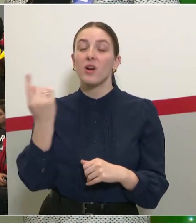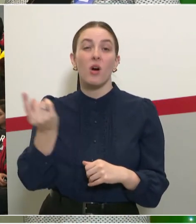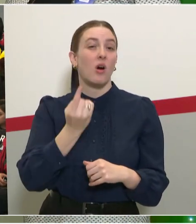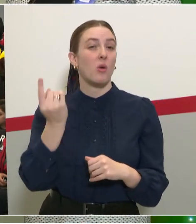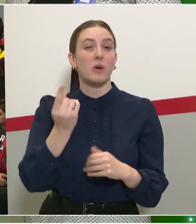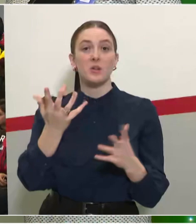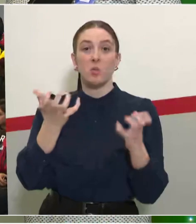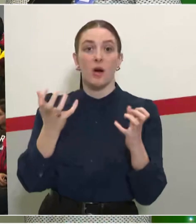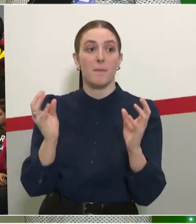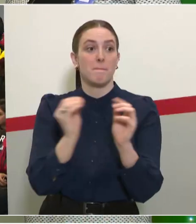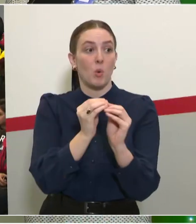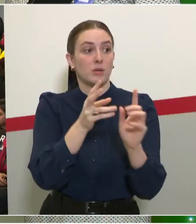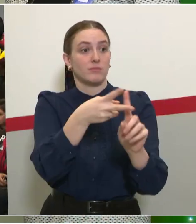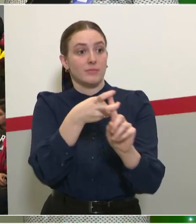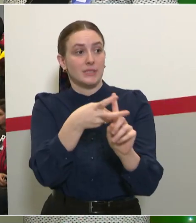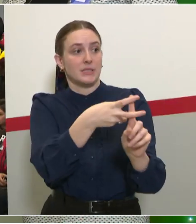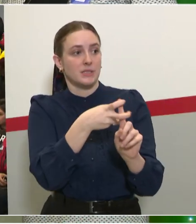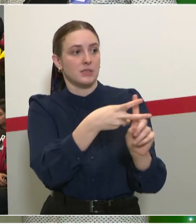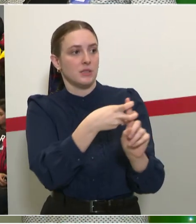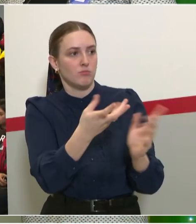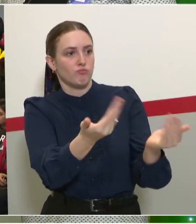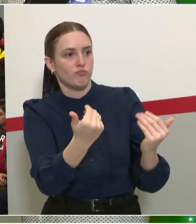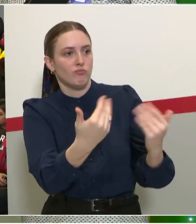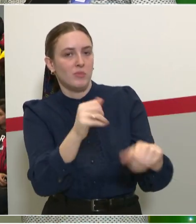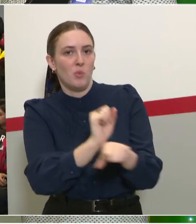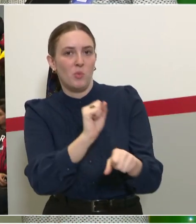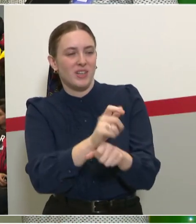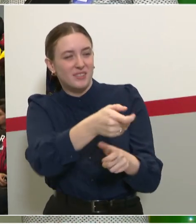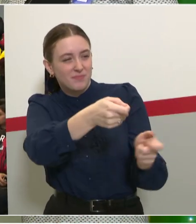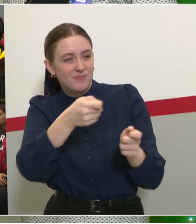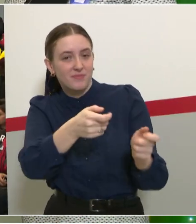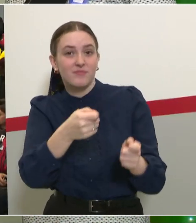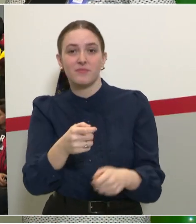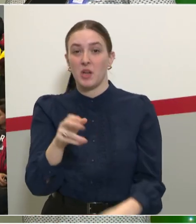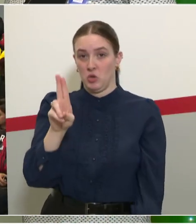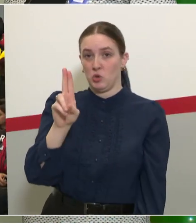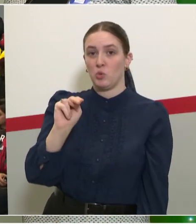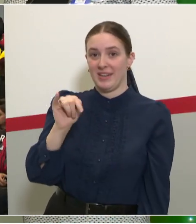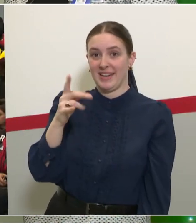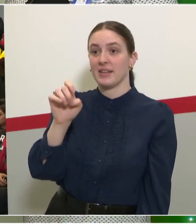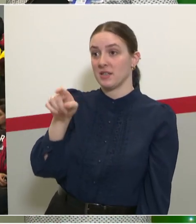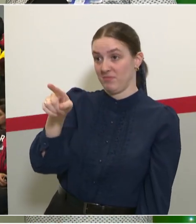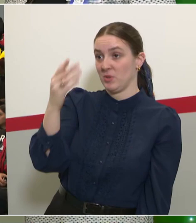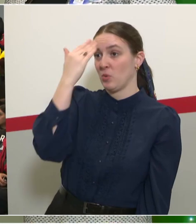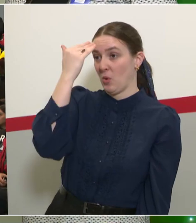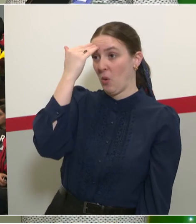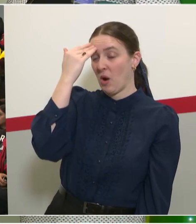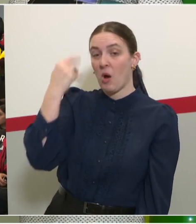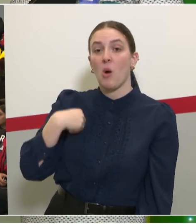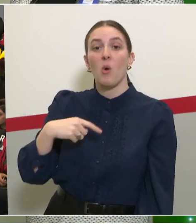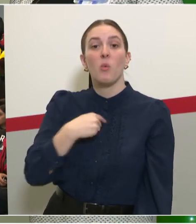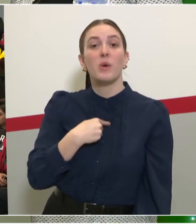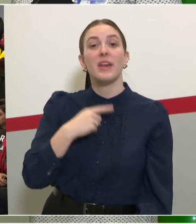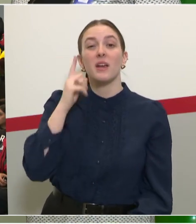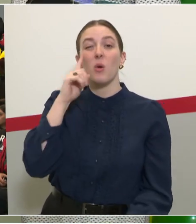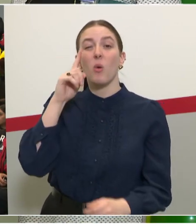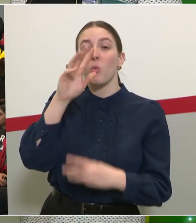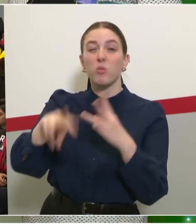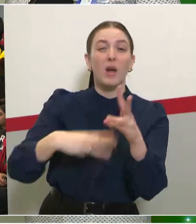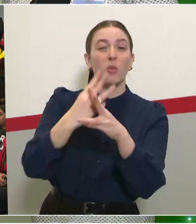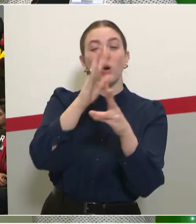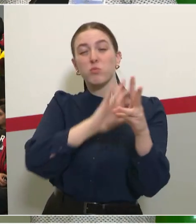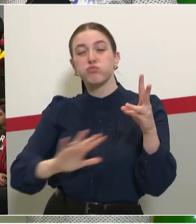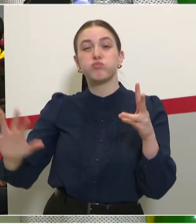seeking workers. We go literally, Unique, you know this, around the world to find nurses, right?